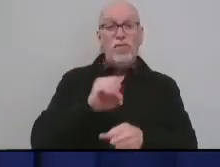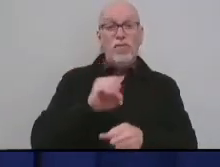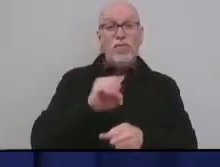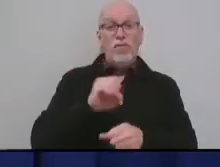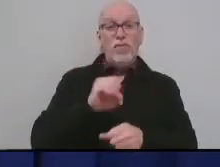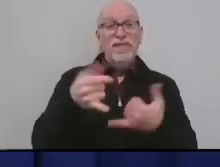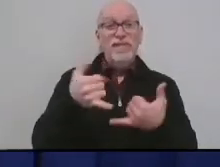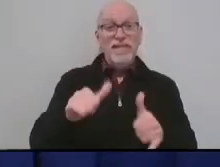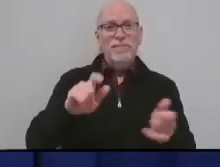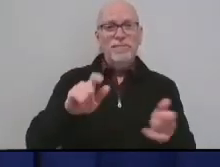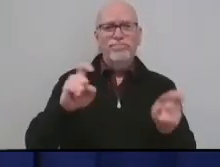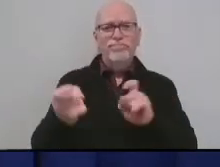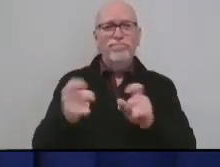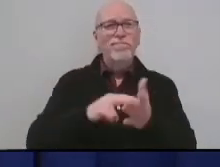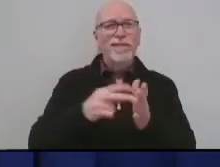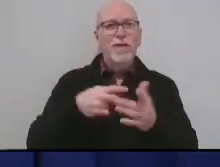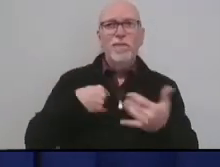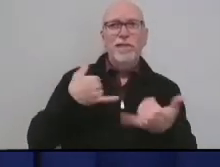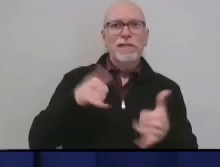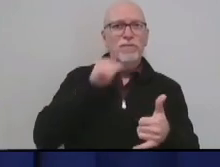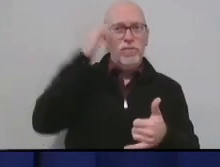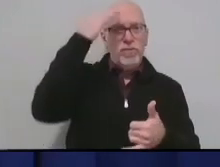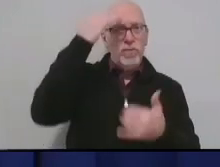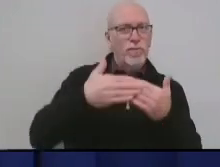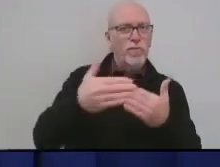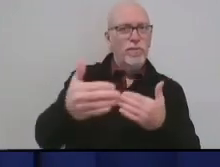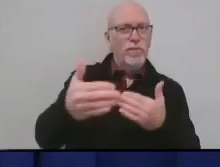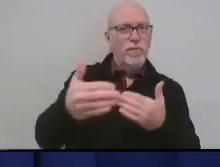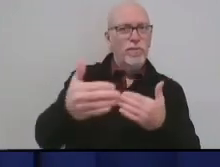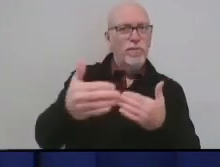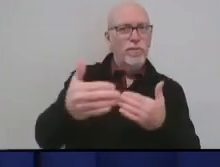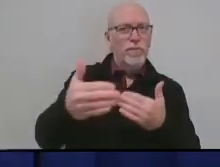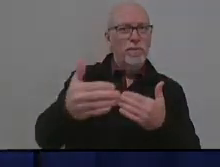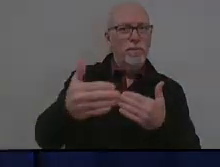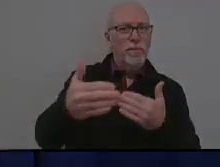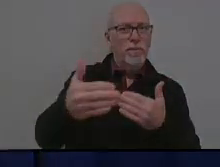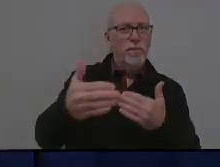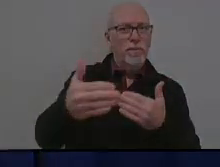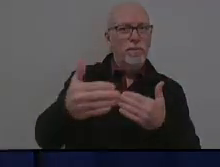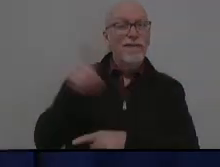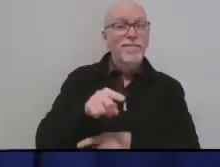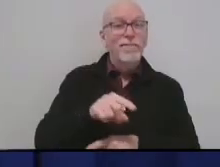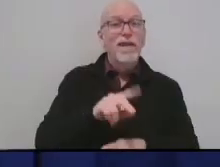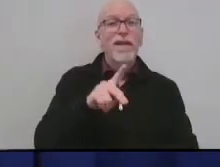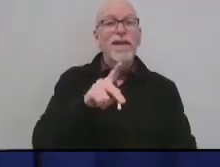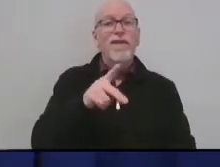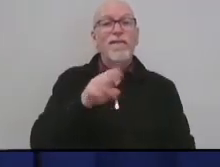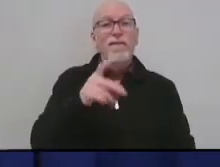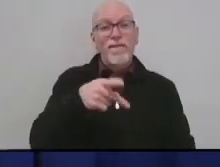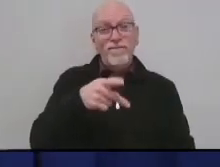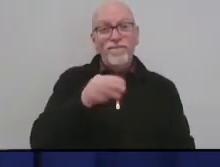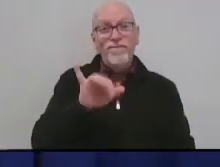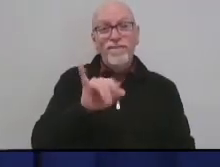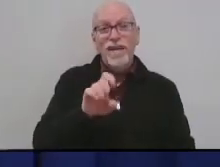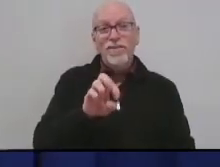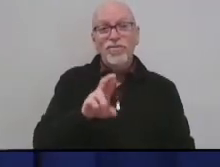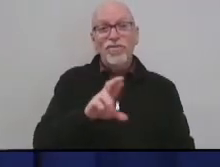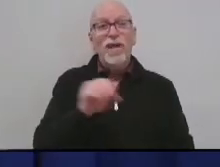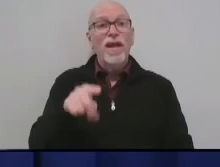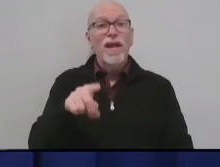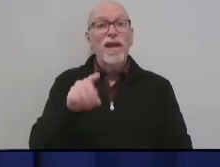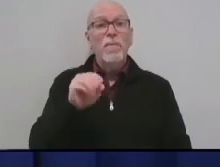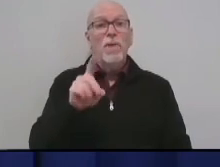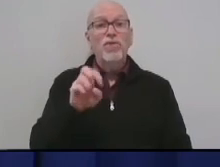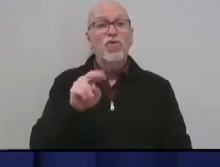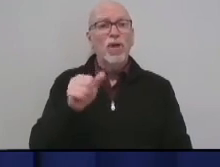unknowns. Indiana now has 16 cases that are of the vaccines have good efficacy against this variant.